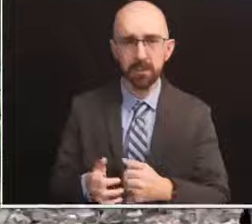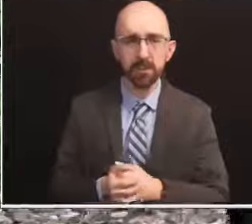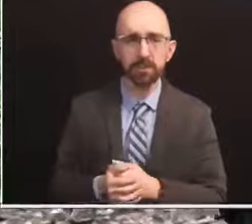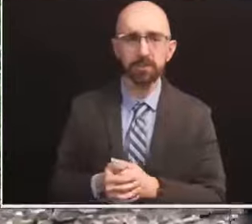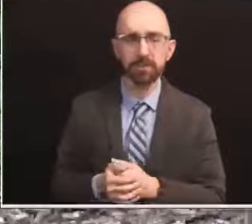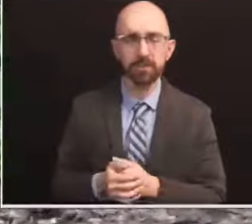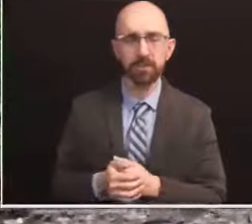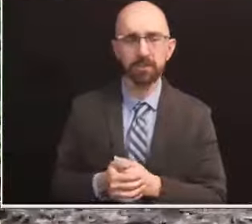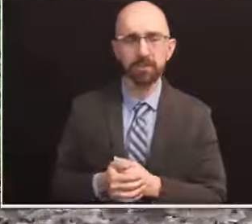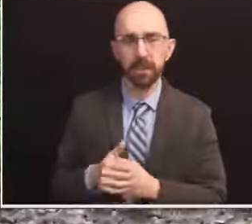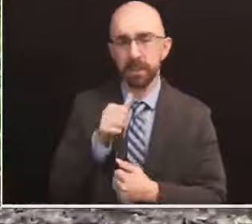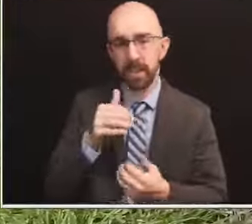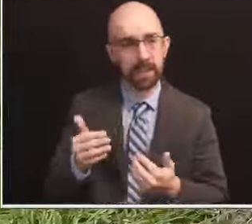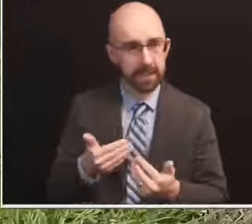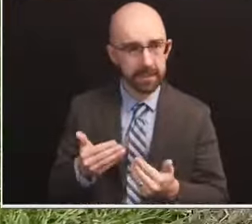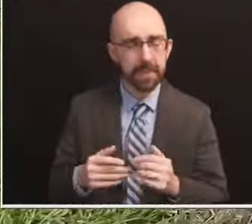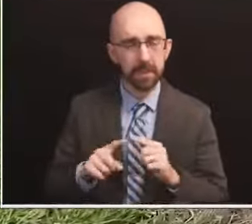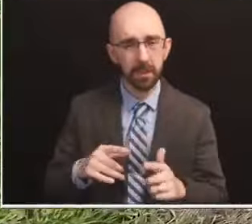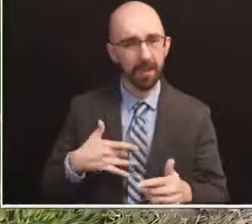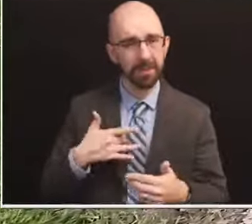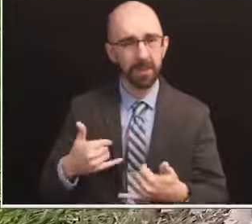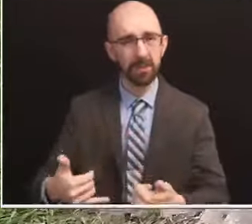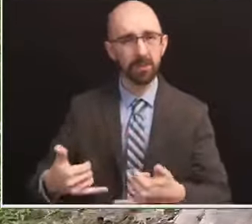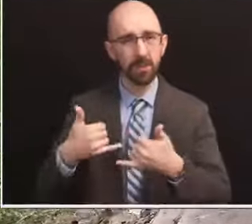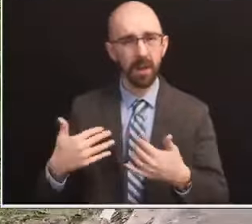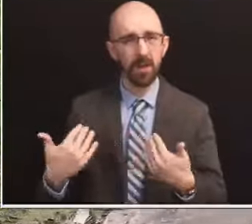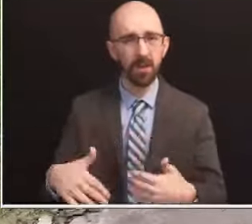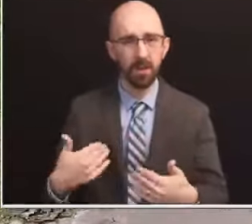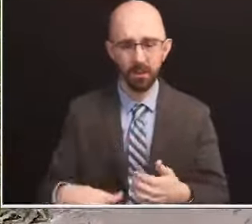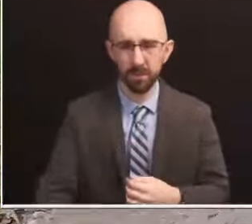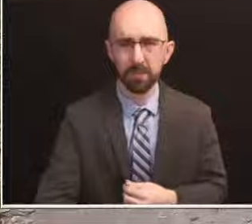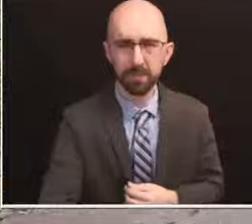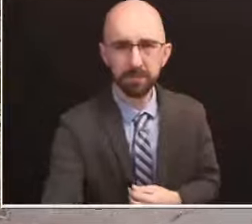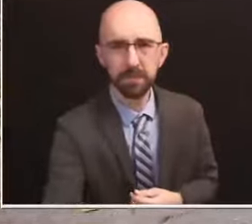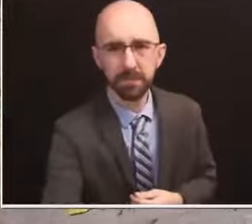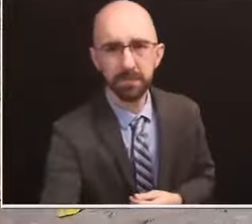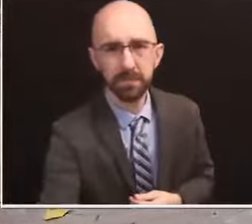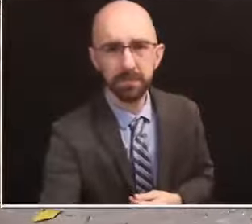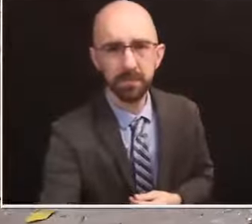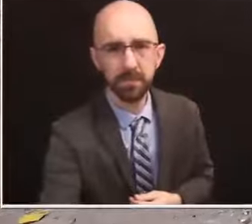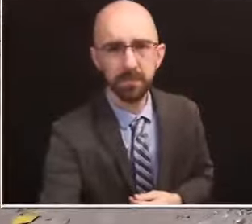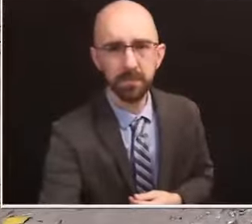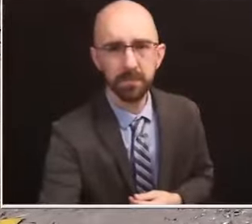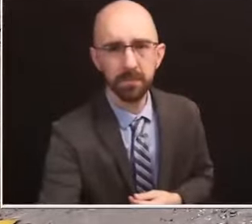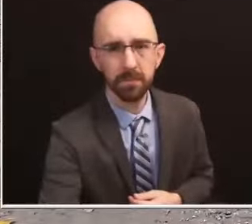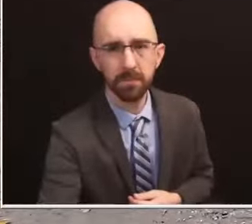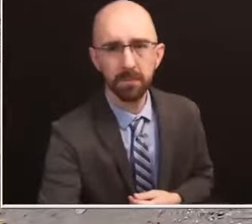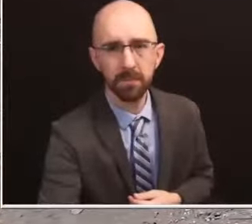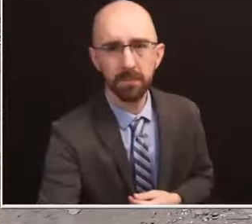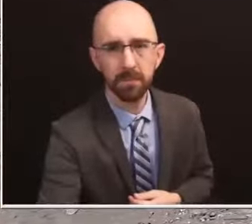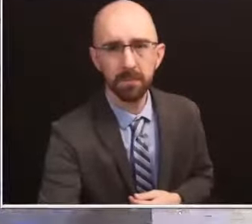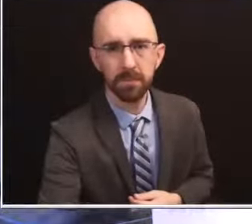pursuit. And it's not easy, but it is incredibly rewarding.